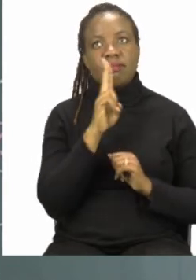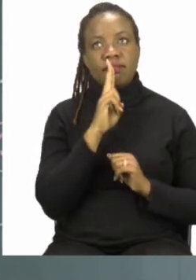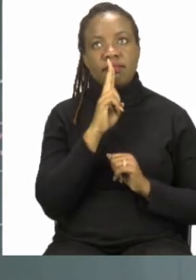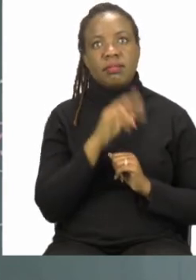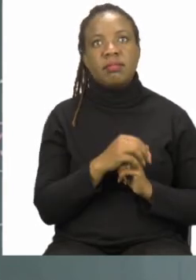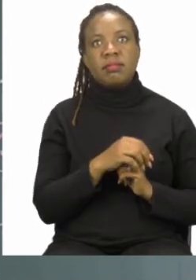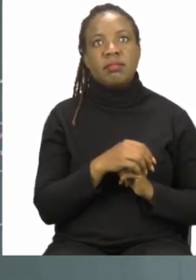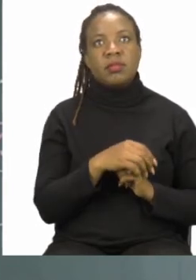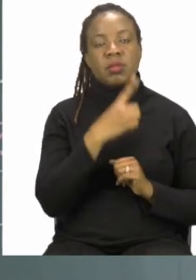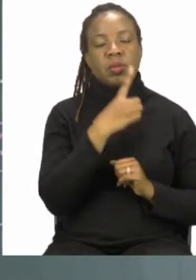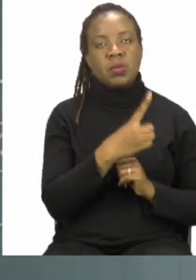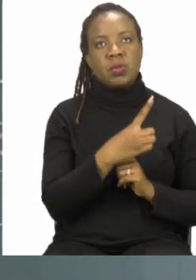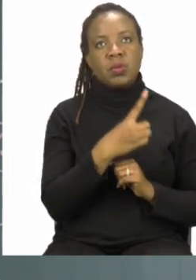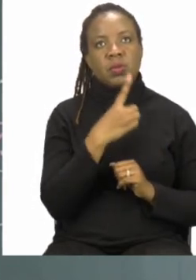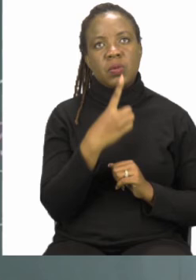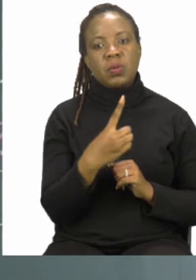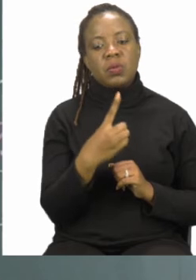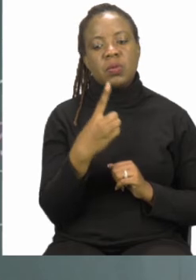is